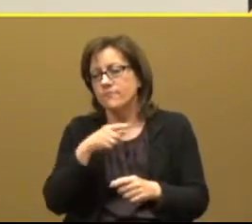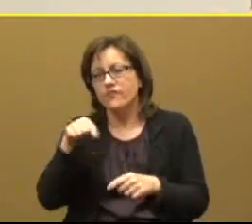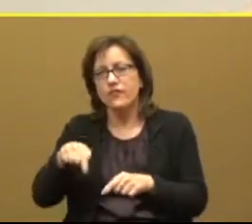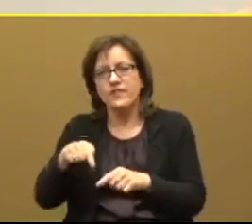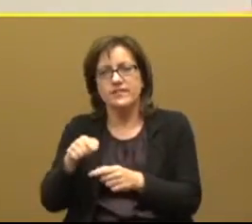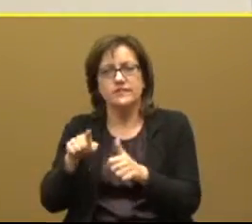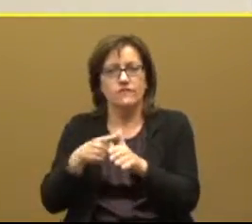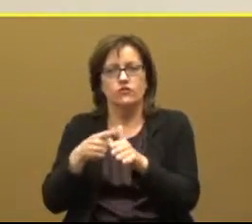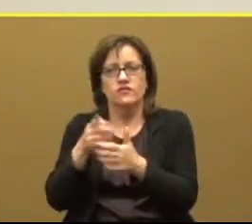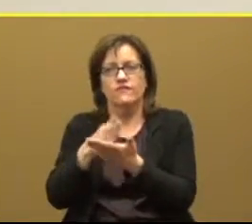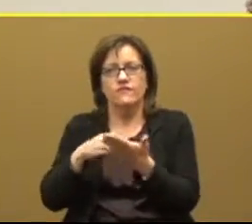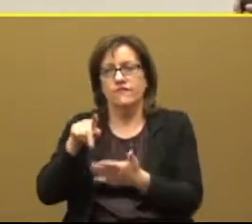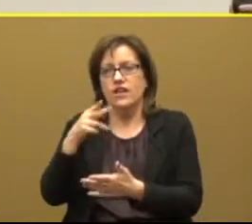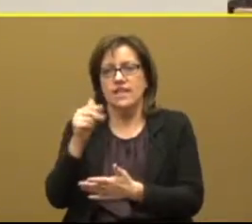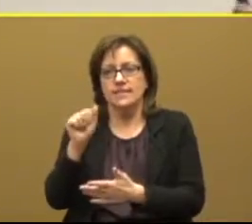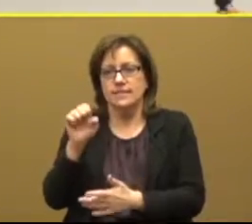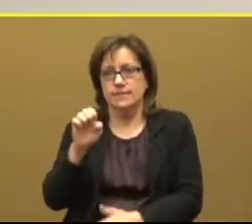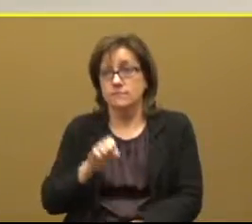sense?